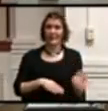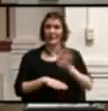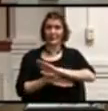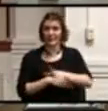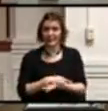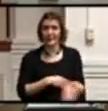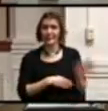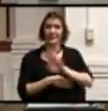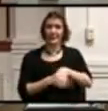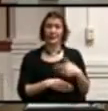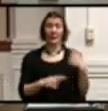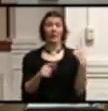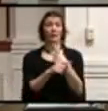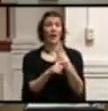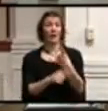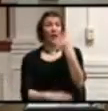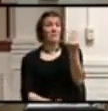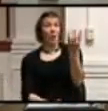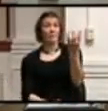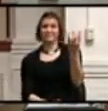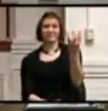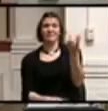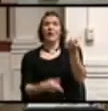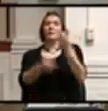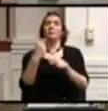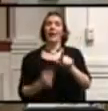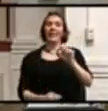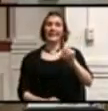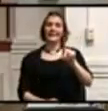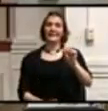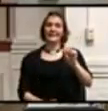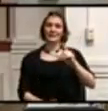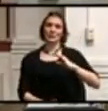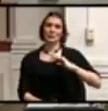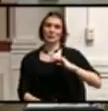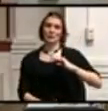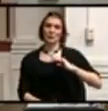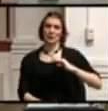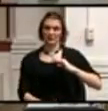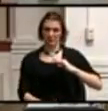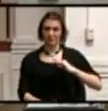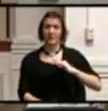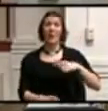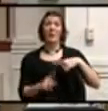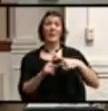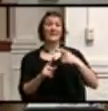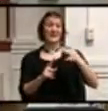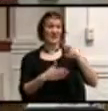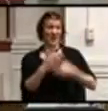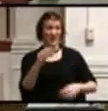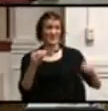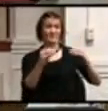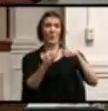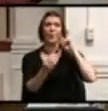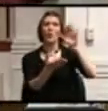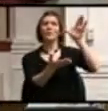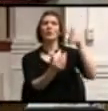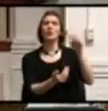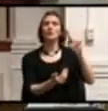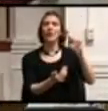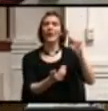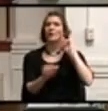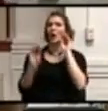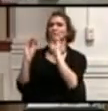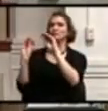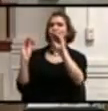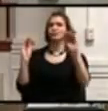of LEDs versus fluorescent, if there's an upcharge, sometimes there are grants available. The local utility